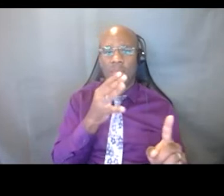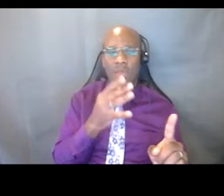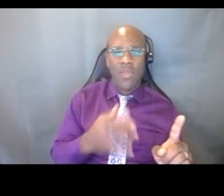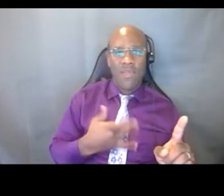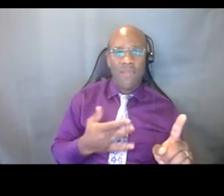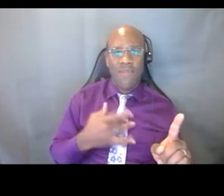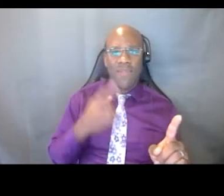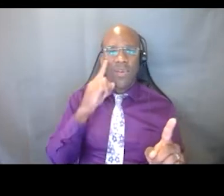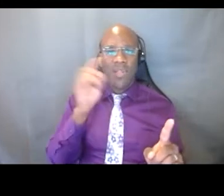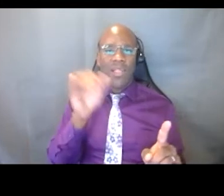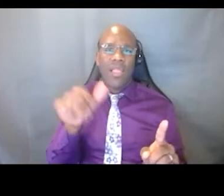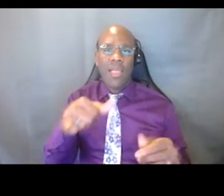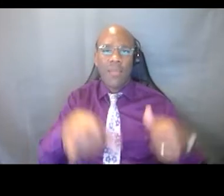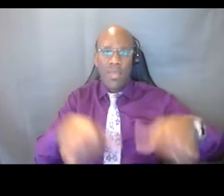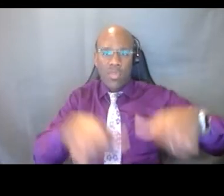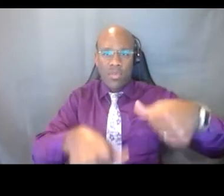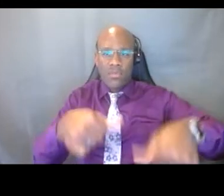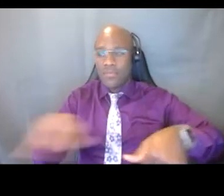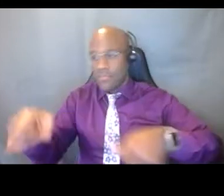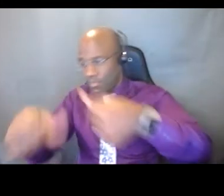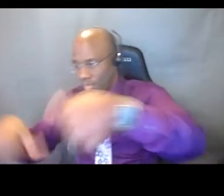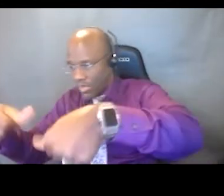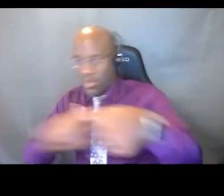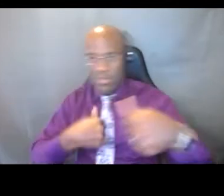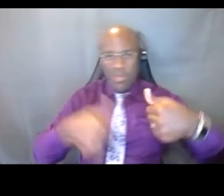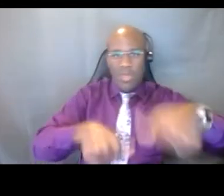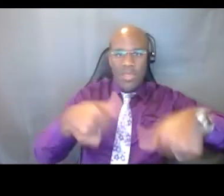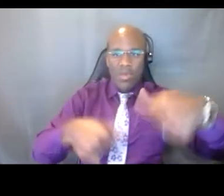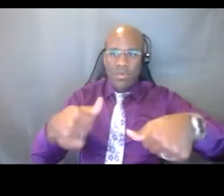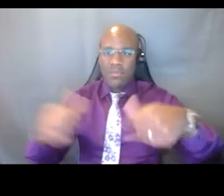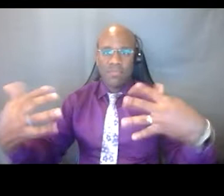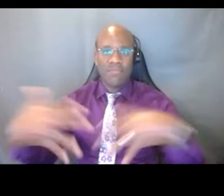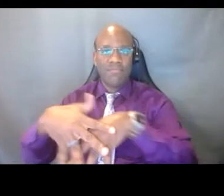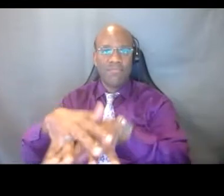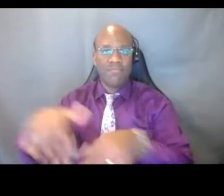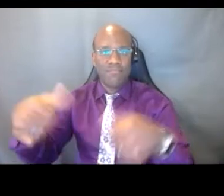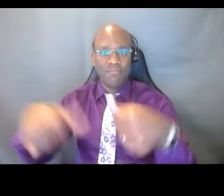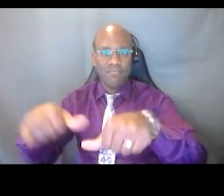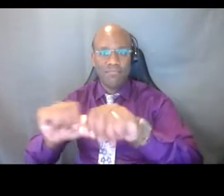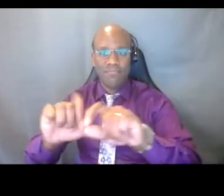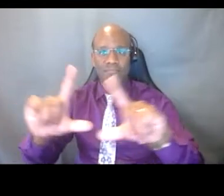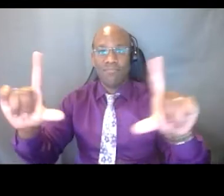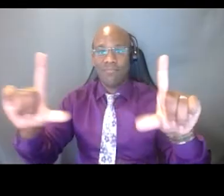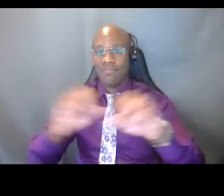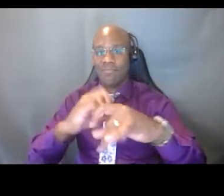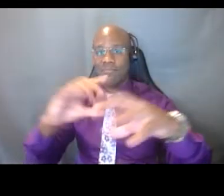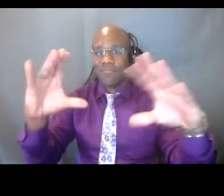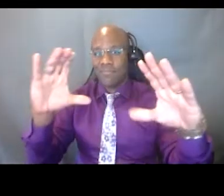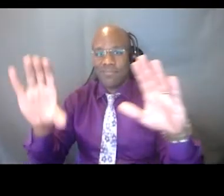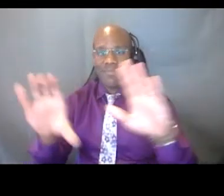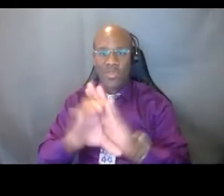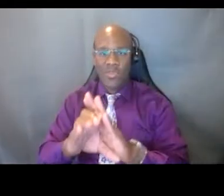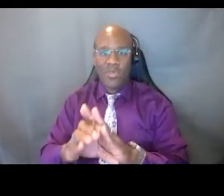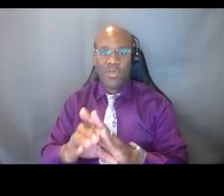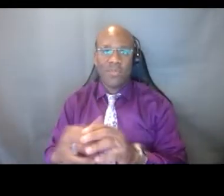also. So now we're going to talk about a project that came out of a similar community-based research